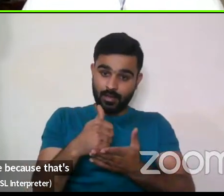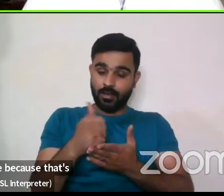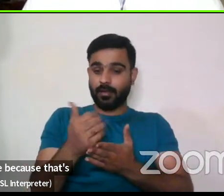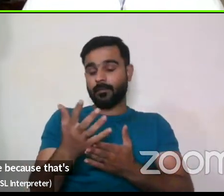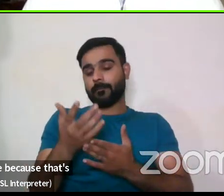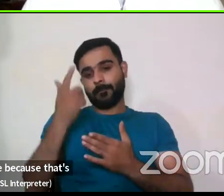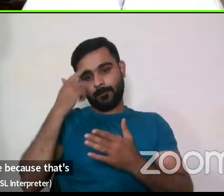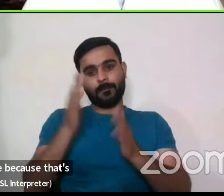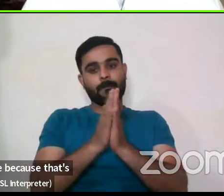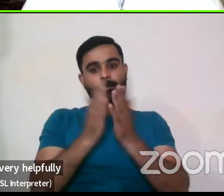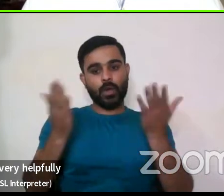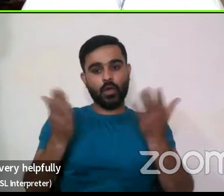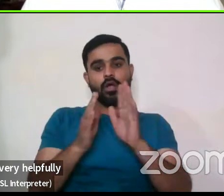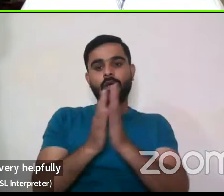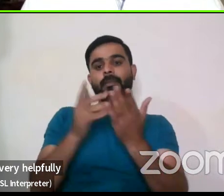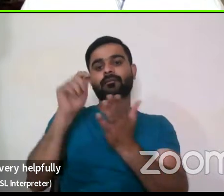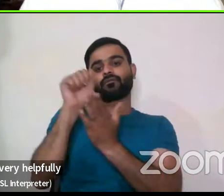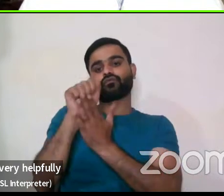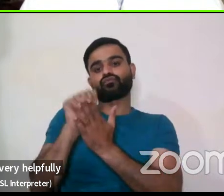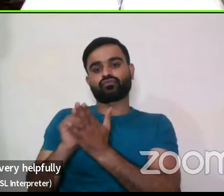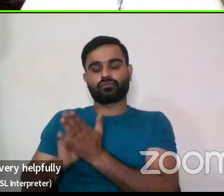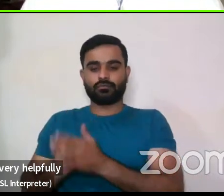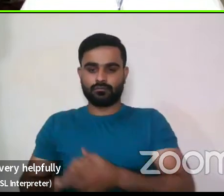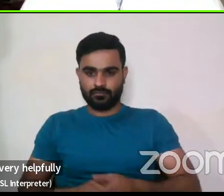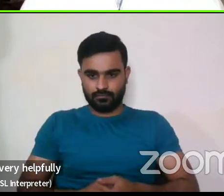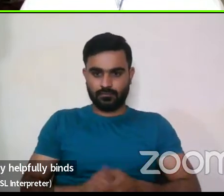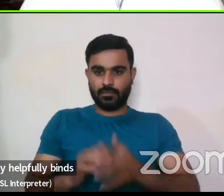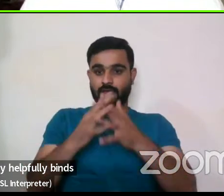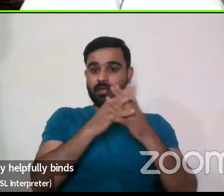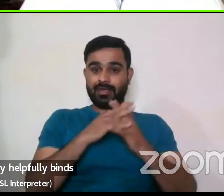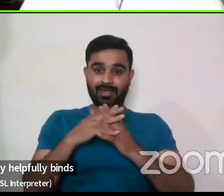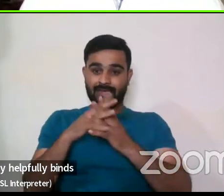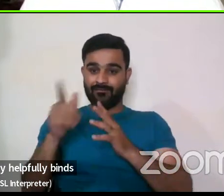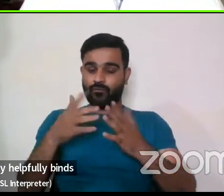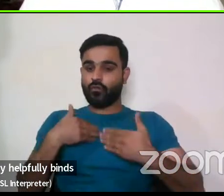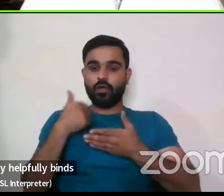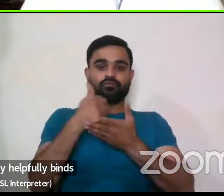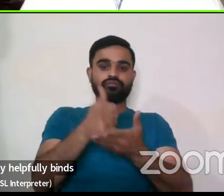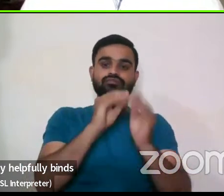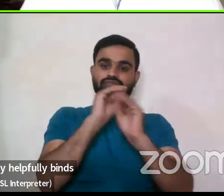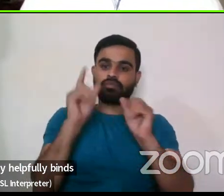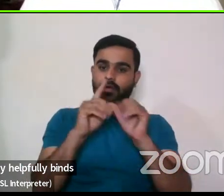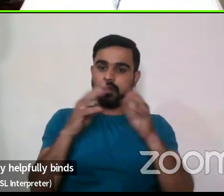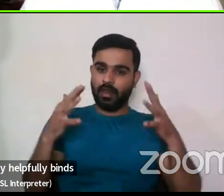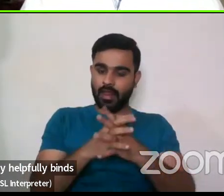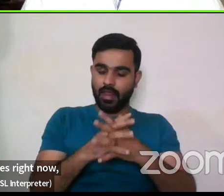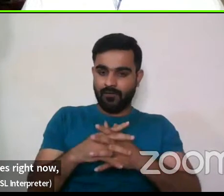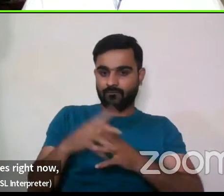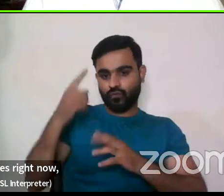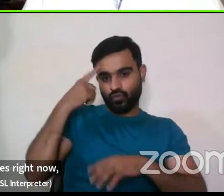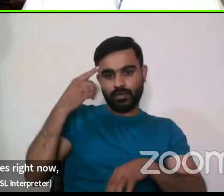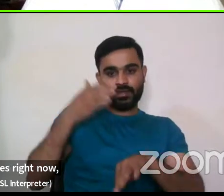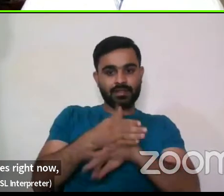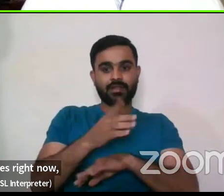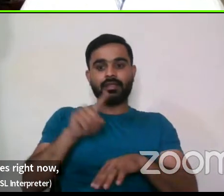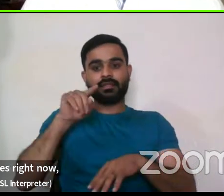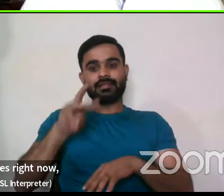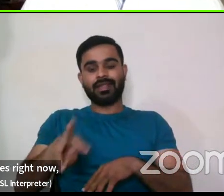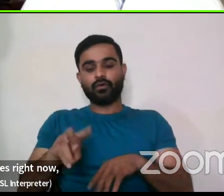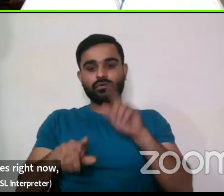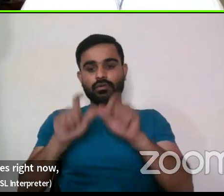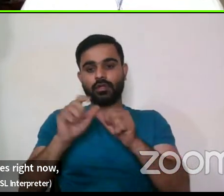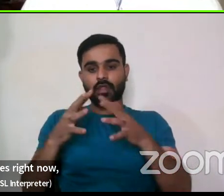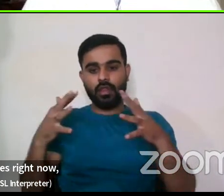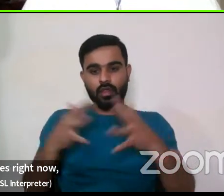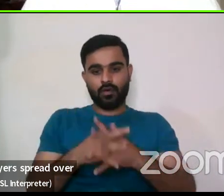in a book and publishes the guidelines, right? Now, Americans are not so helpful. Their law is spread over thousands of case laws, which nobody wants